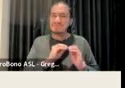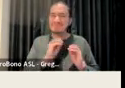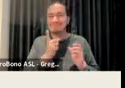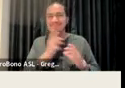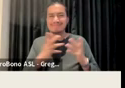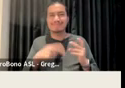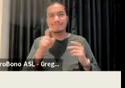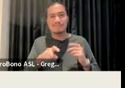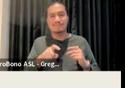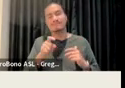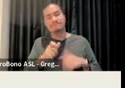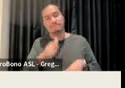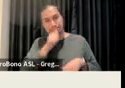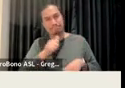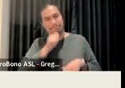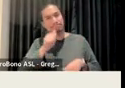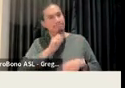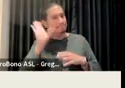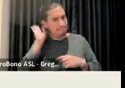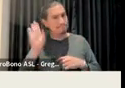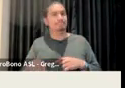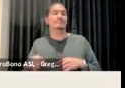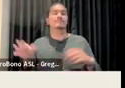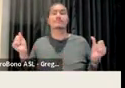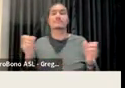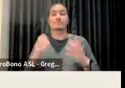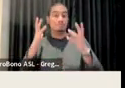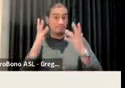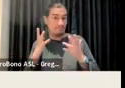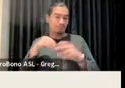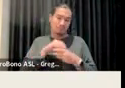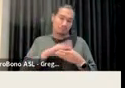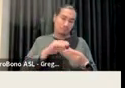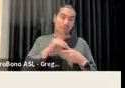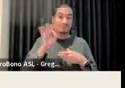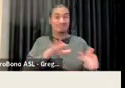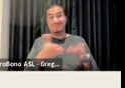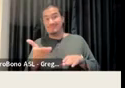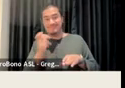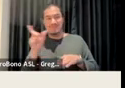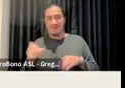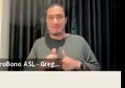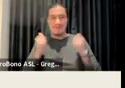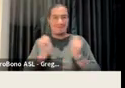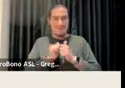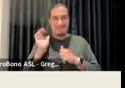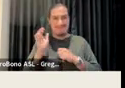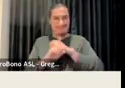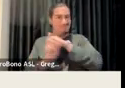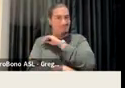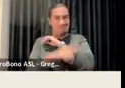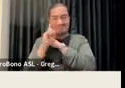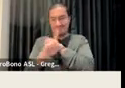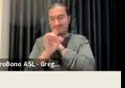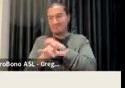that they have to live with the consequences of. So unfortunately, in storytelling, if you die, you don't have to live with the consequences because you've,